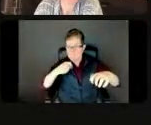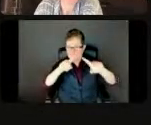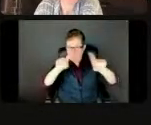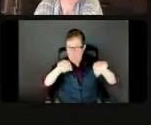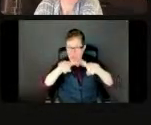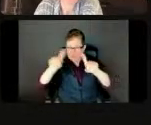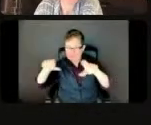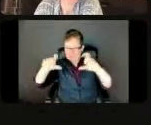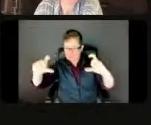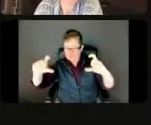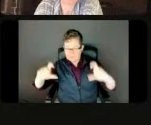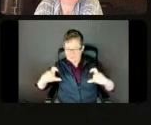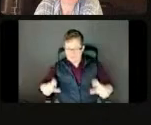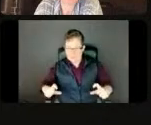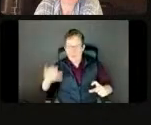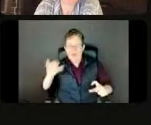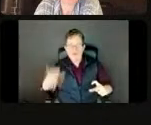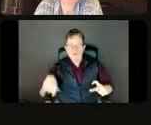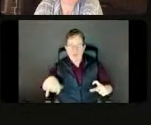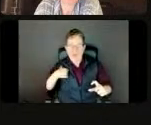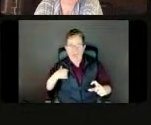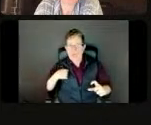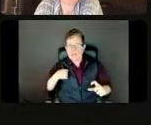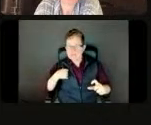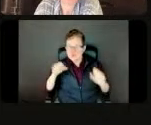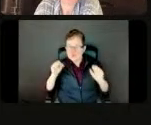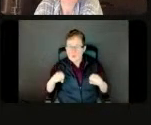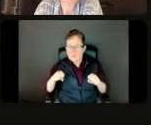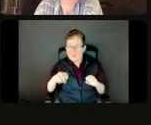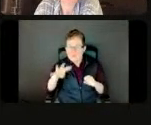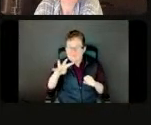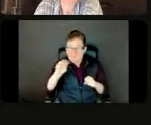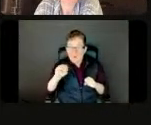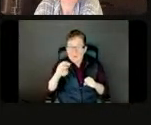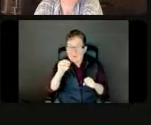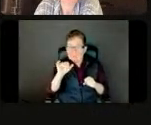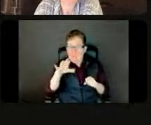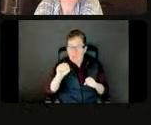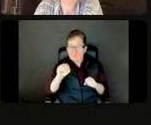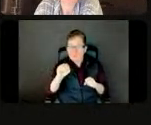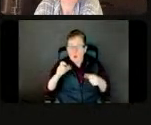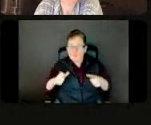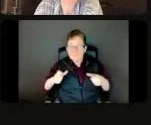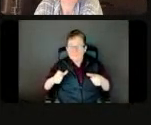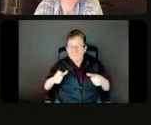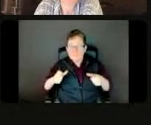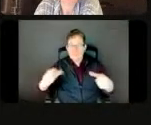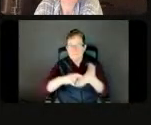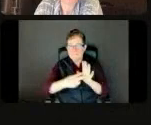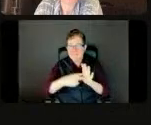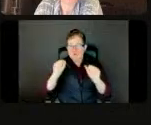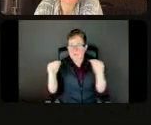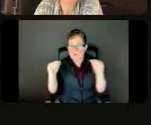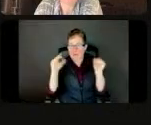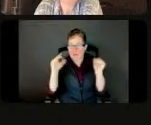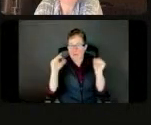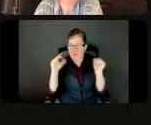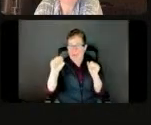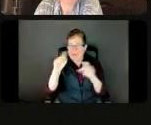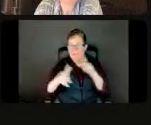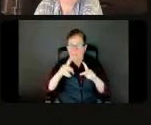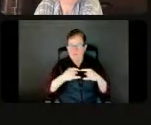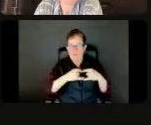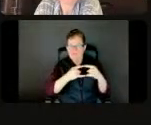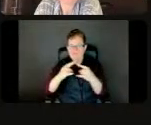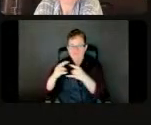be as many as 40 micro shelters fit there, so it could serve 80 people. Okay. And the green